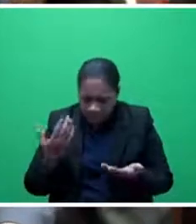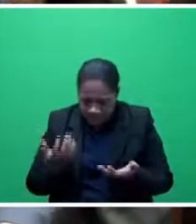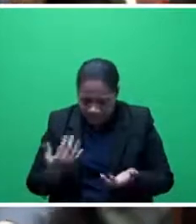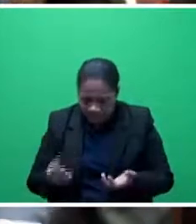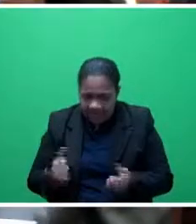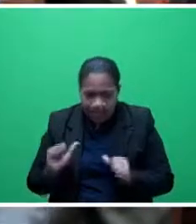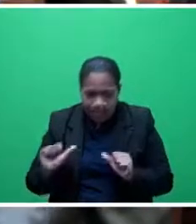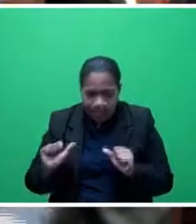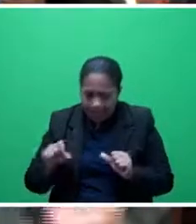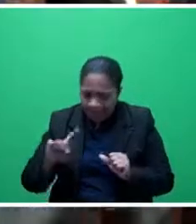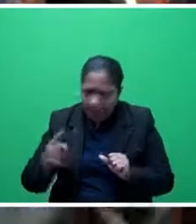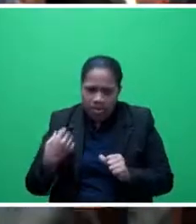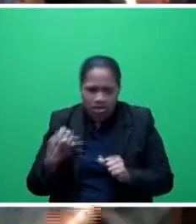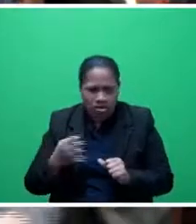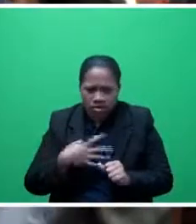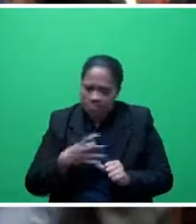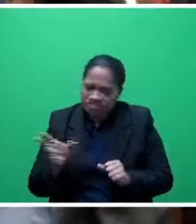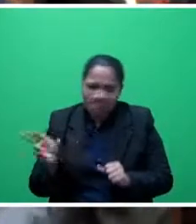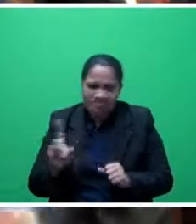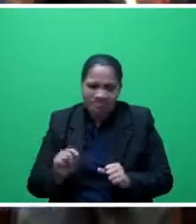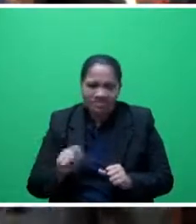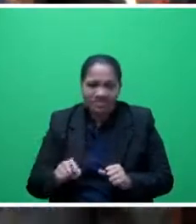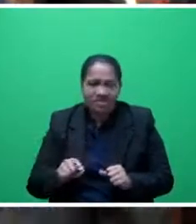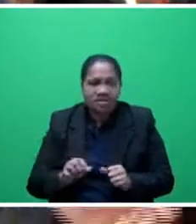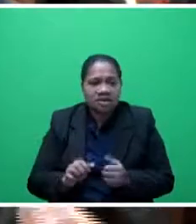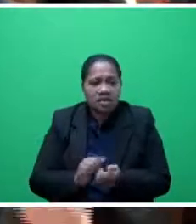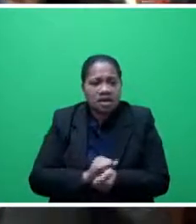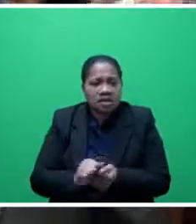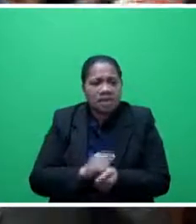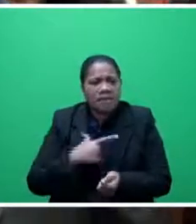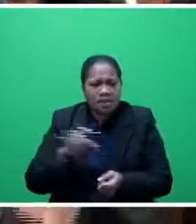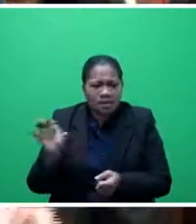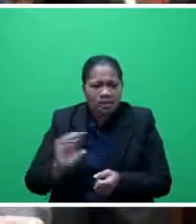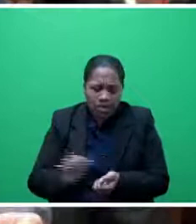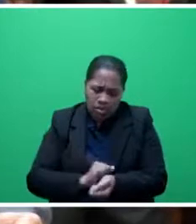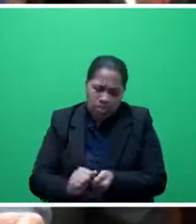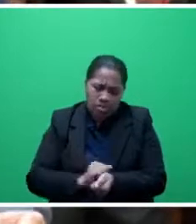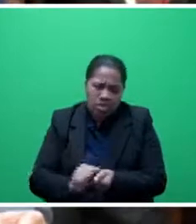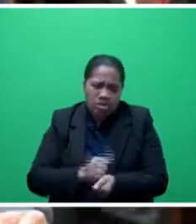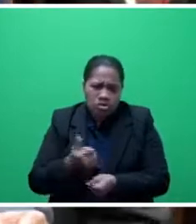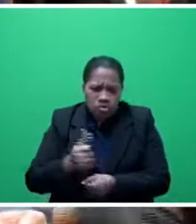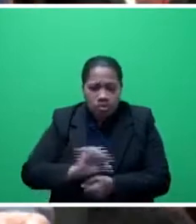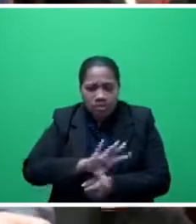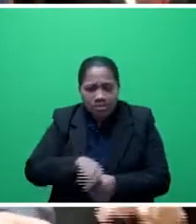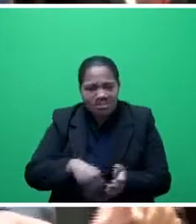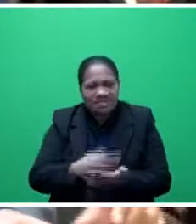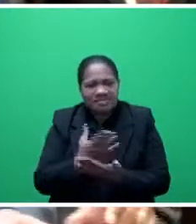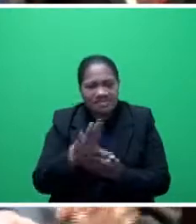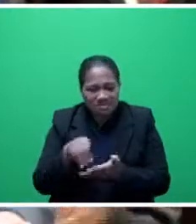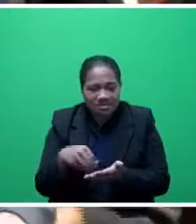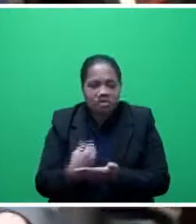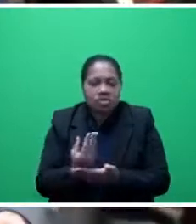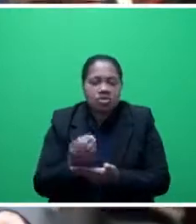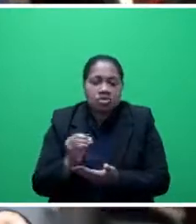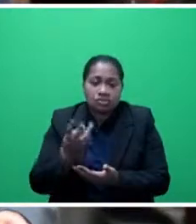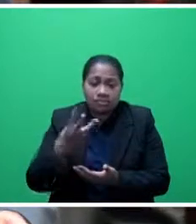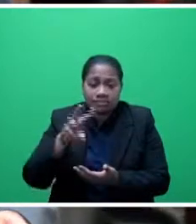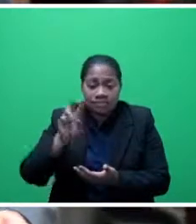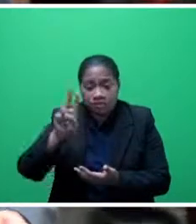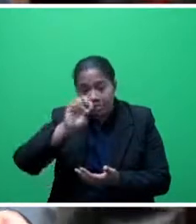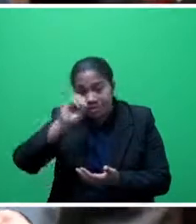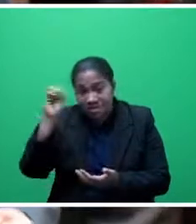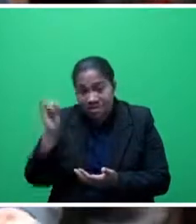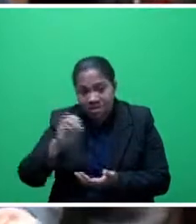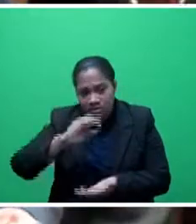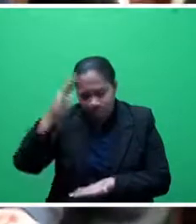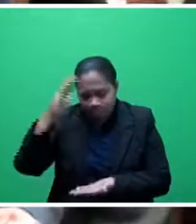the duty rate for washing detergents, everyday usage, has been reduced from 32% to 5%. Again, Mr. Speaker,